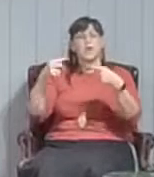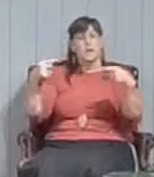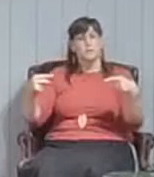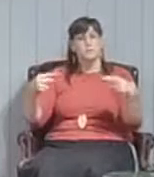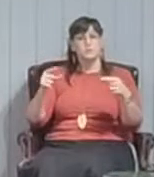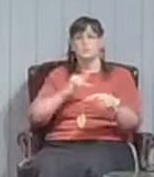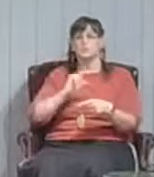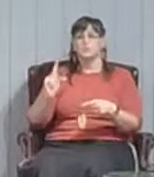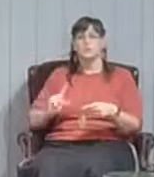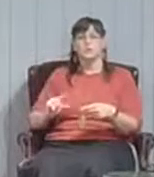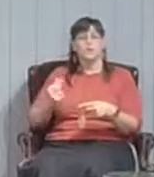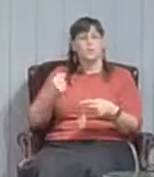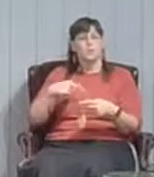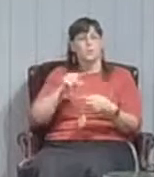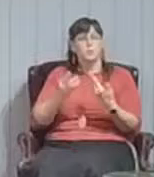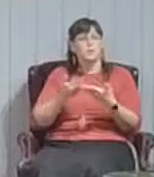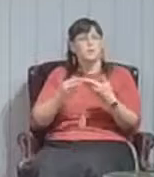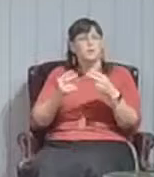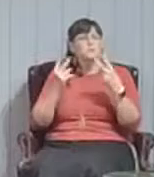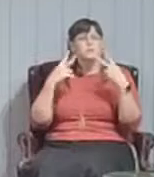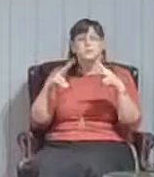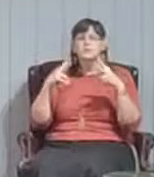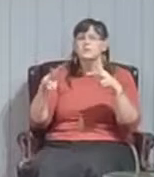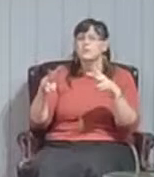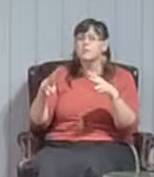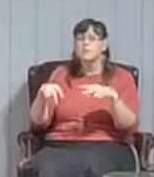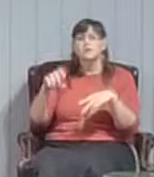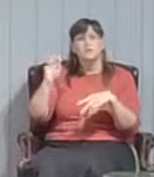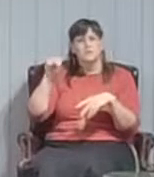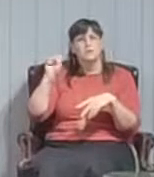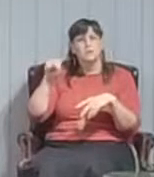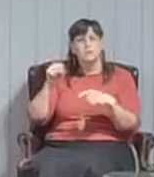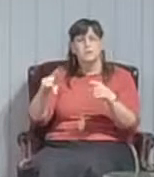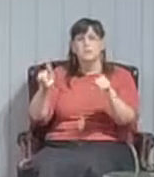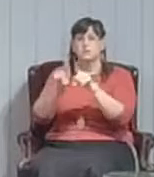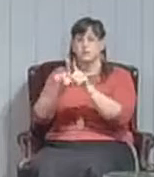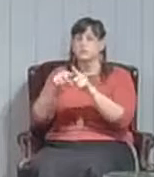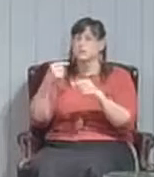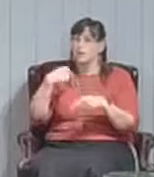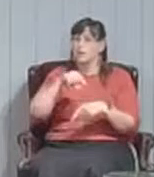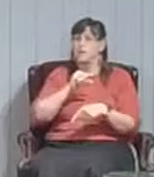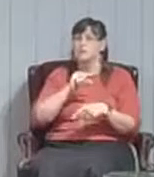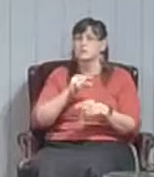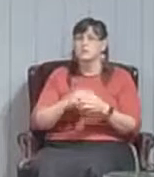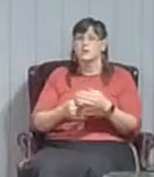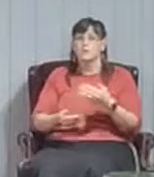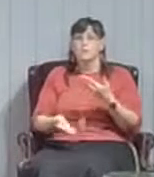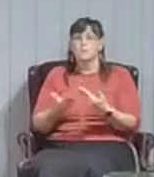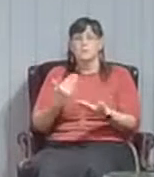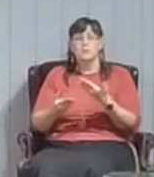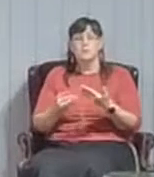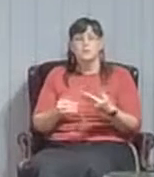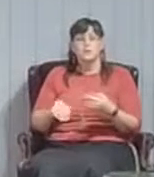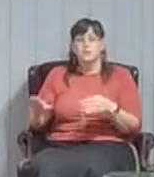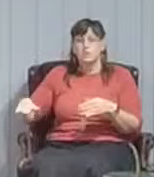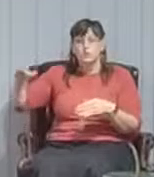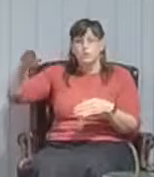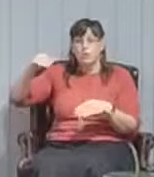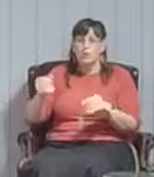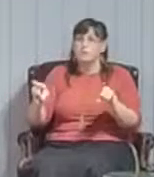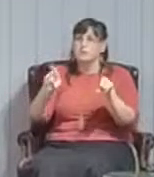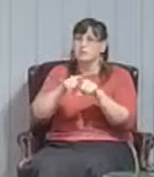that you'd look at them and we'd look at them and we'd say, man, they are just like us. There isn't. Maybe they didn't go to the same church that we